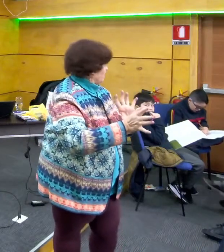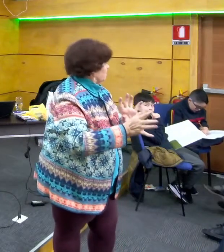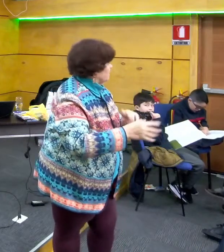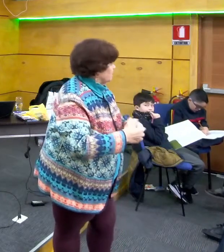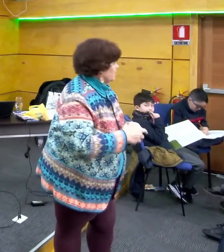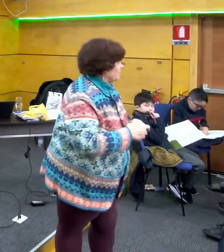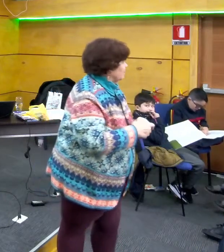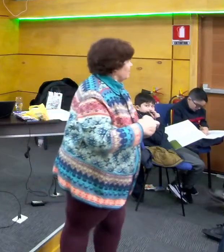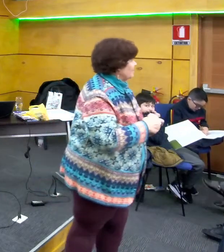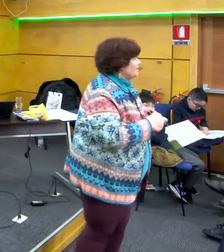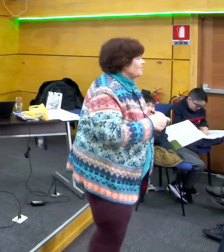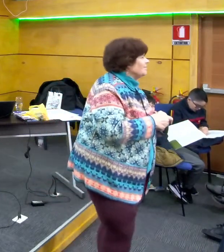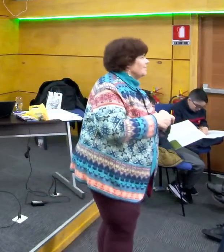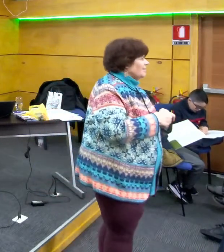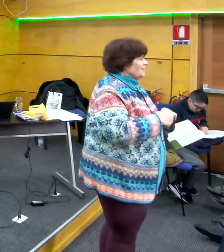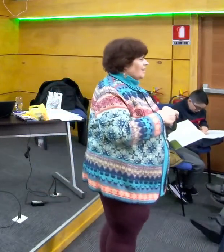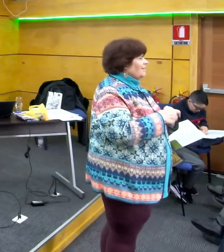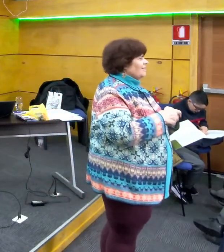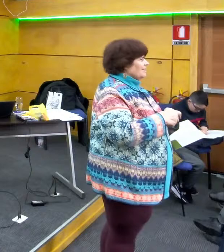did?